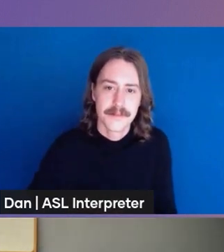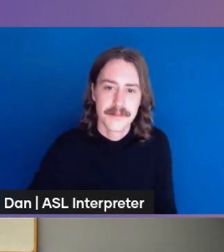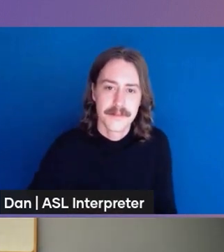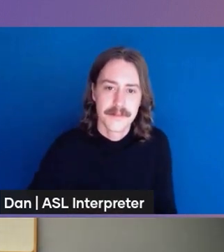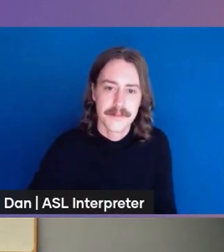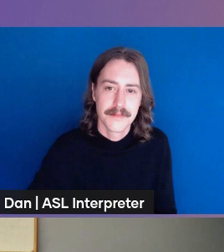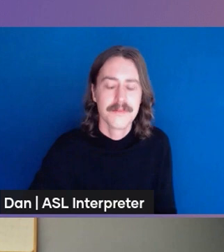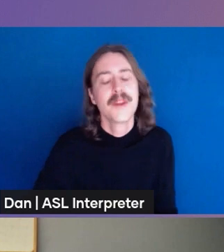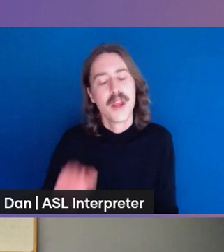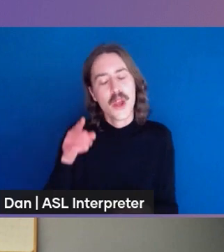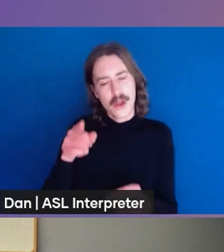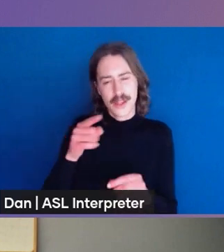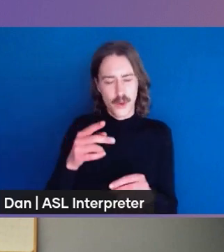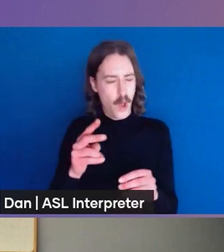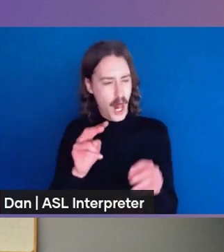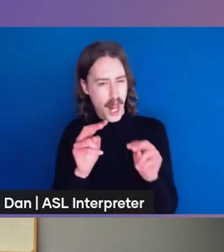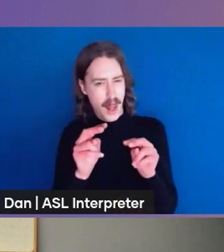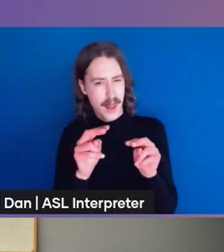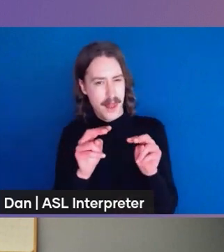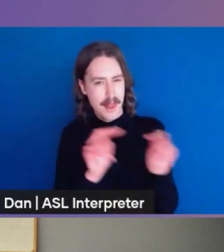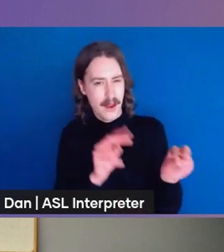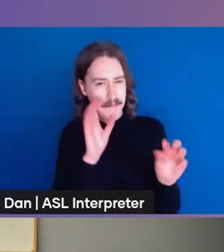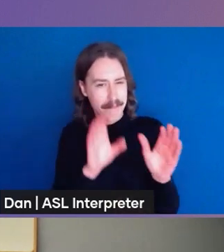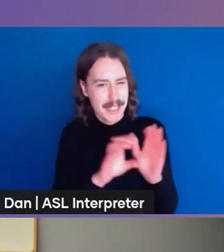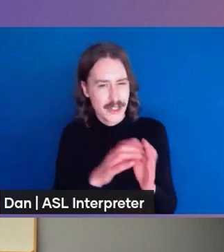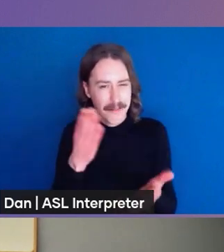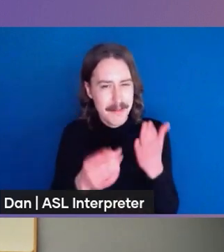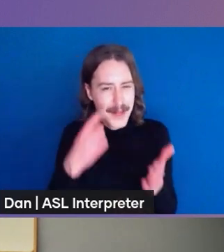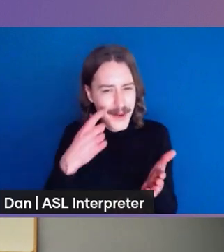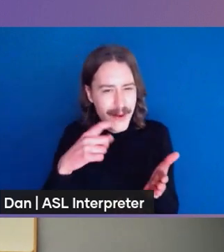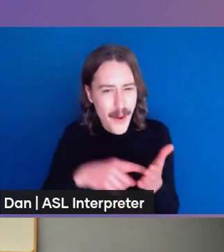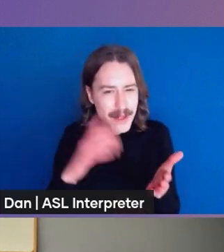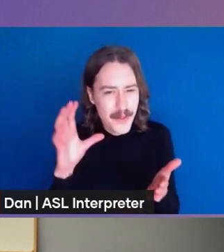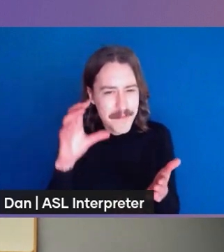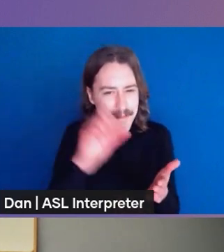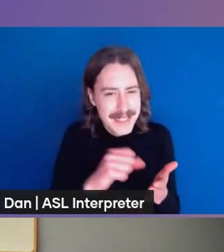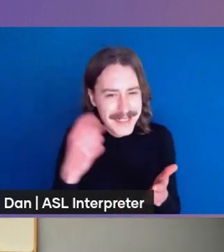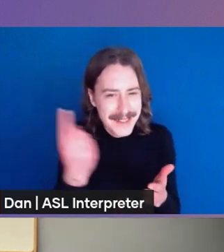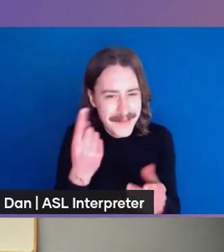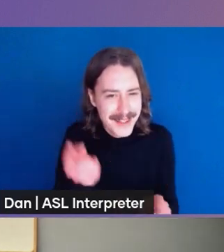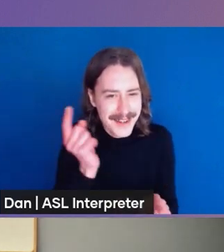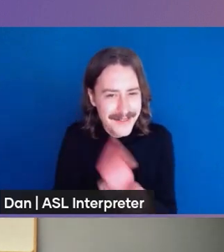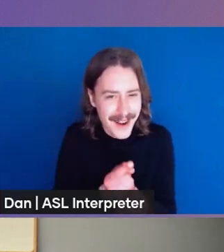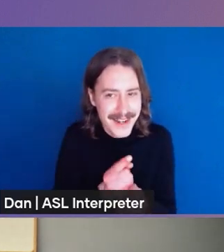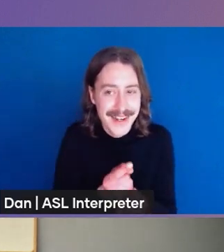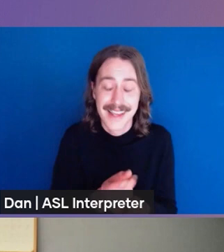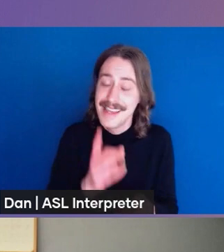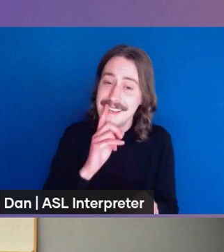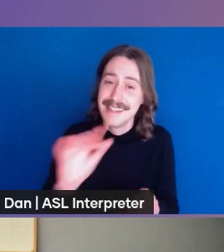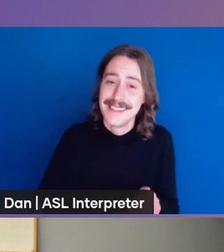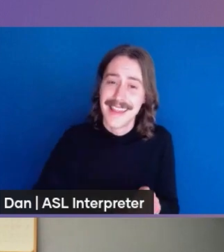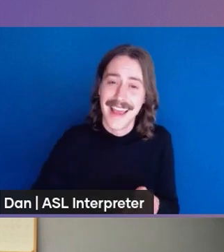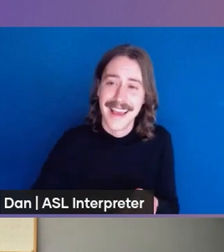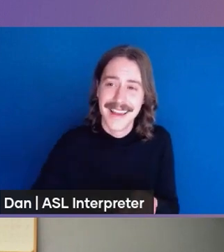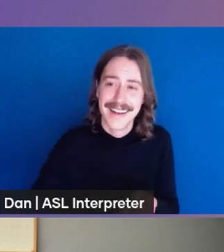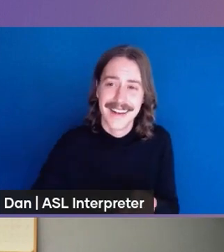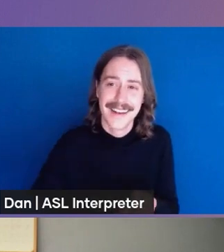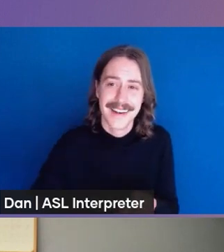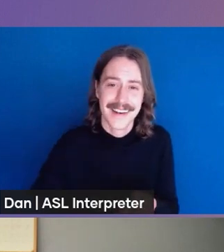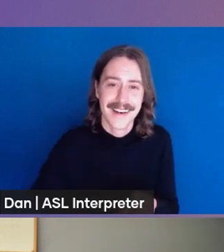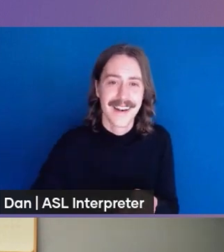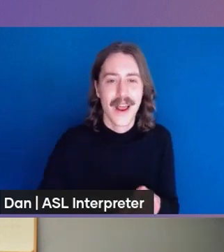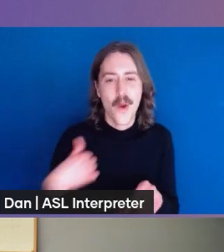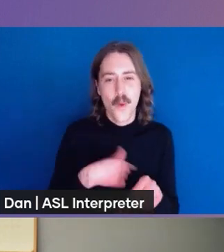likely noticed we were missing a worker, which is something we quickly came to find out is that, yes, we, we need a controller and we also need the